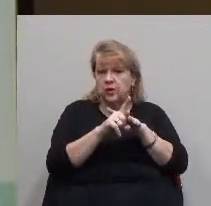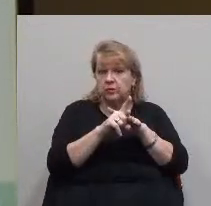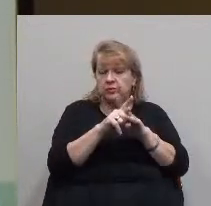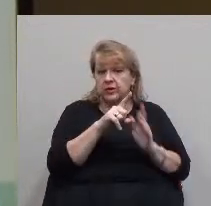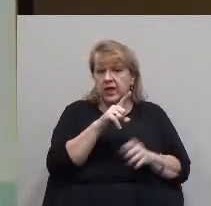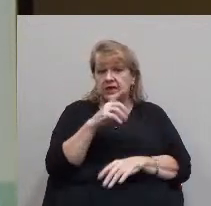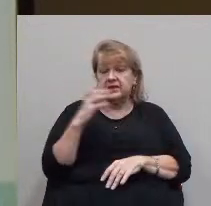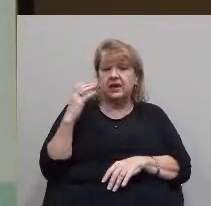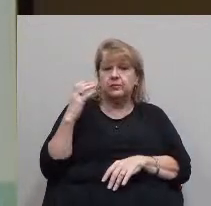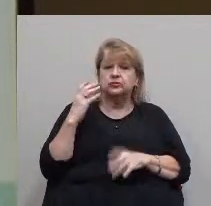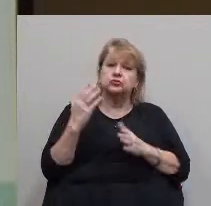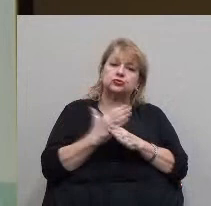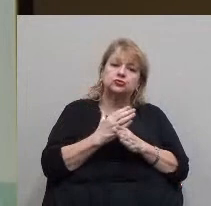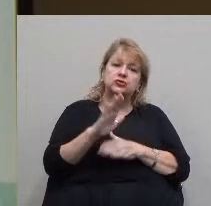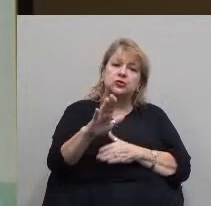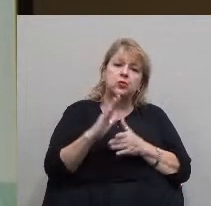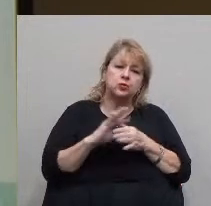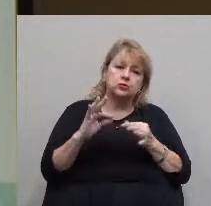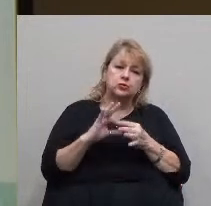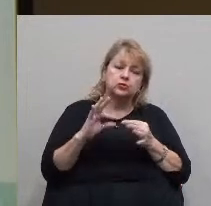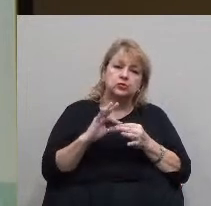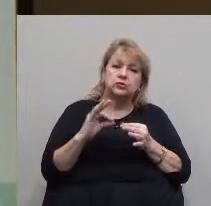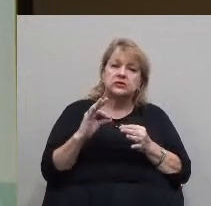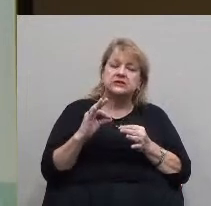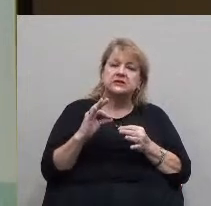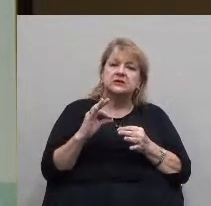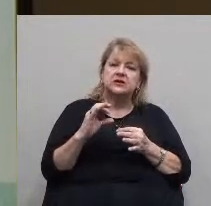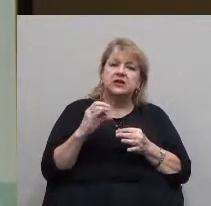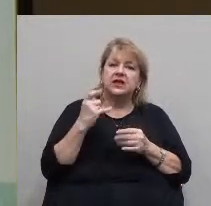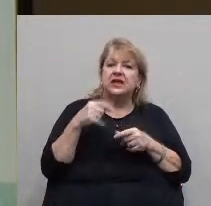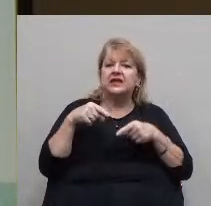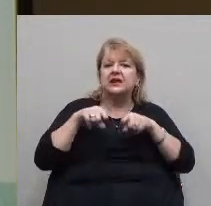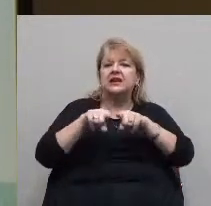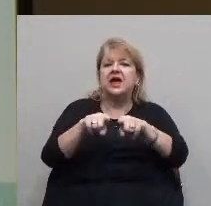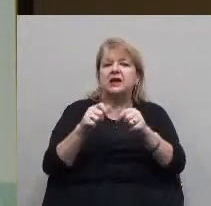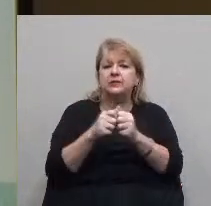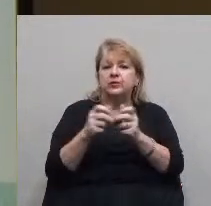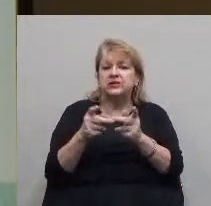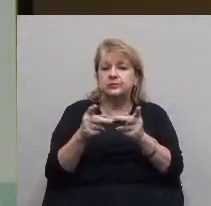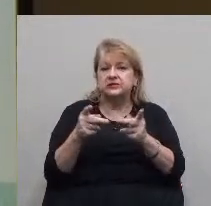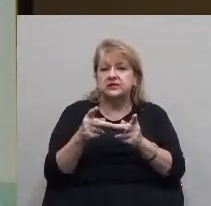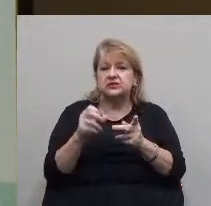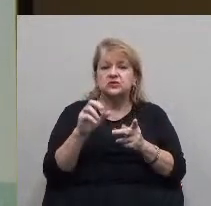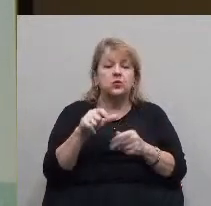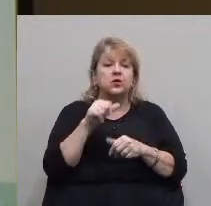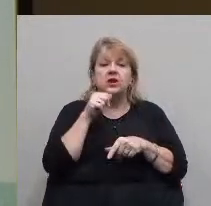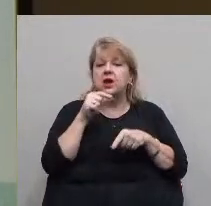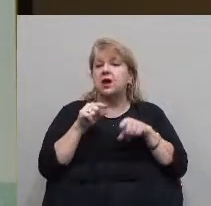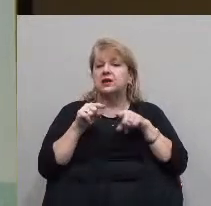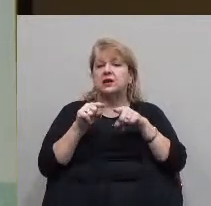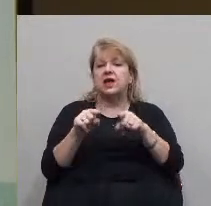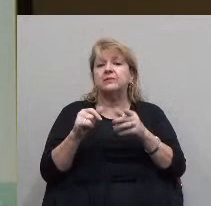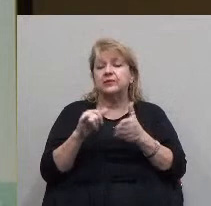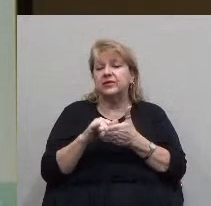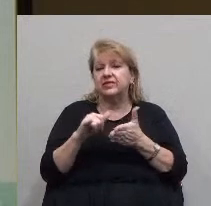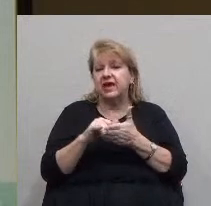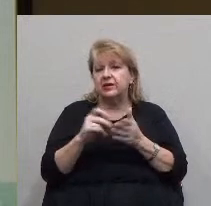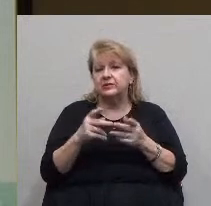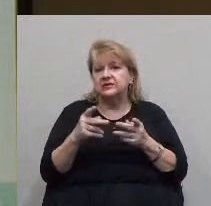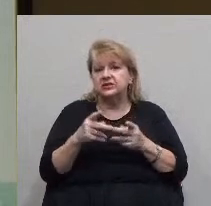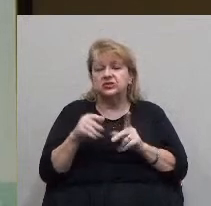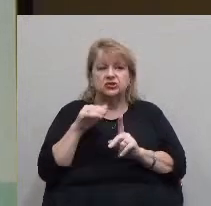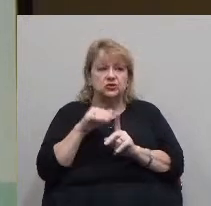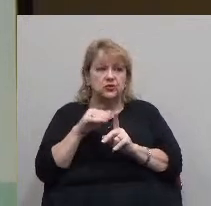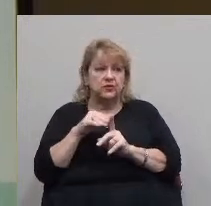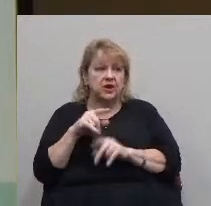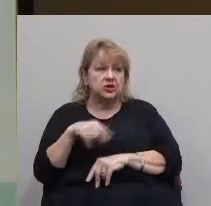testimony that is either in with the alignment of the position, or if you're not in alignment with the position. So to remind you